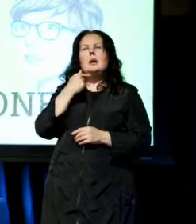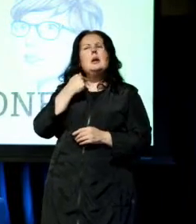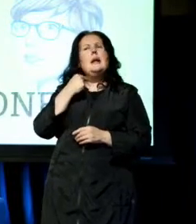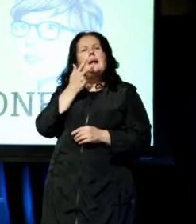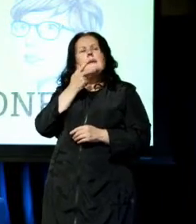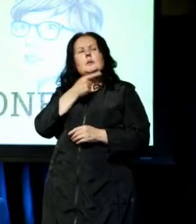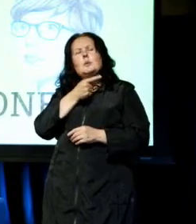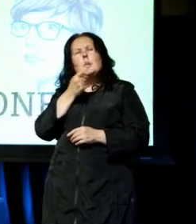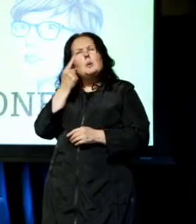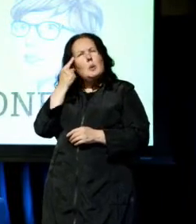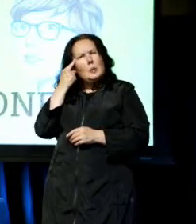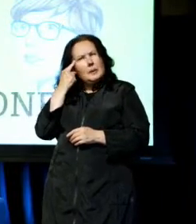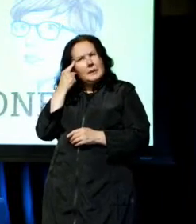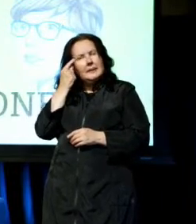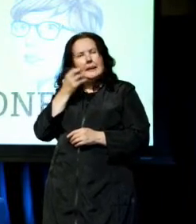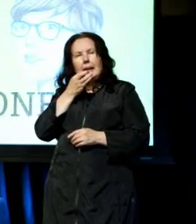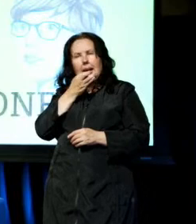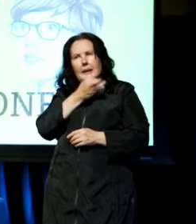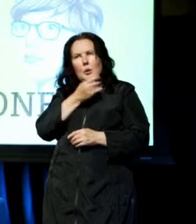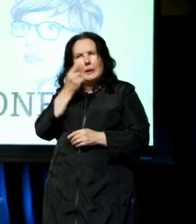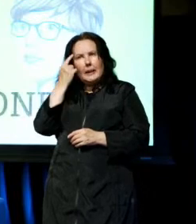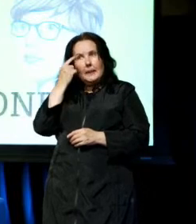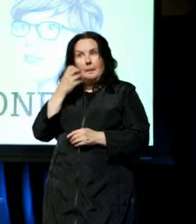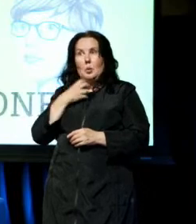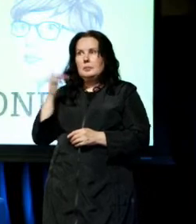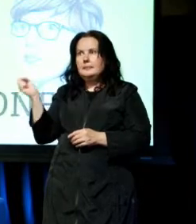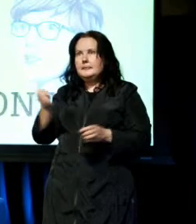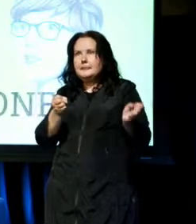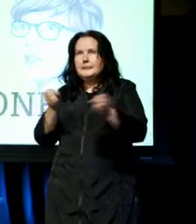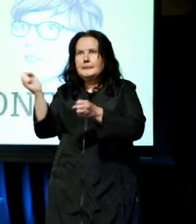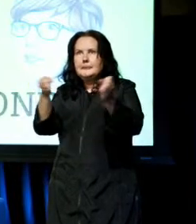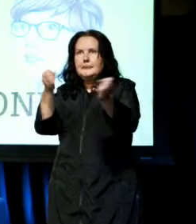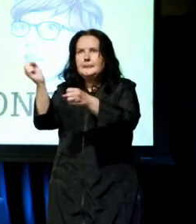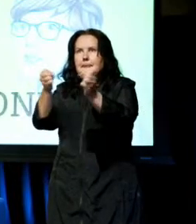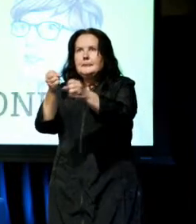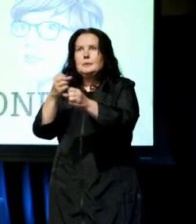disabled people, like, literally just in the industry, if we're going to get